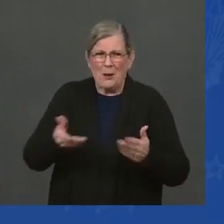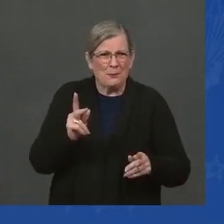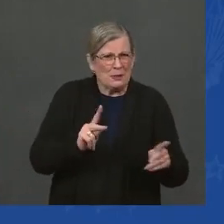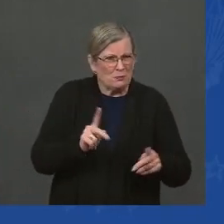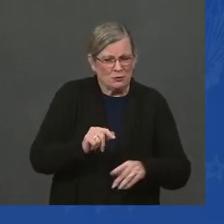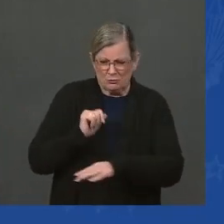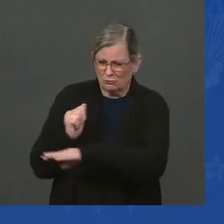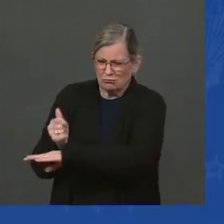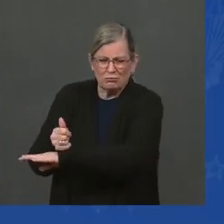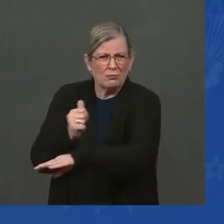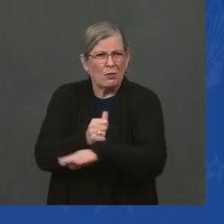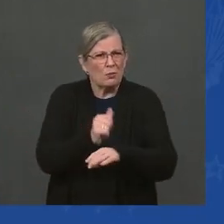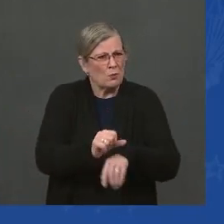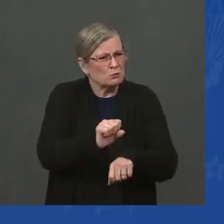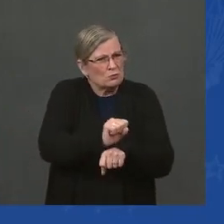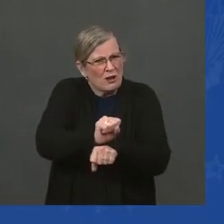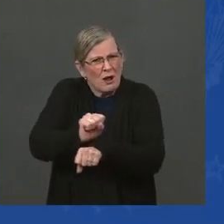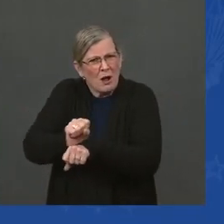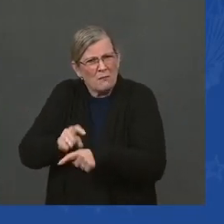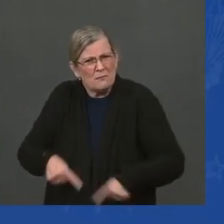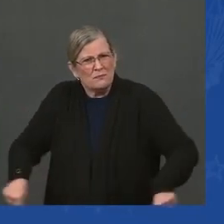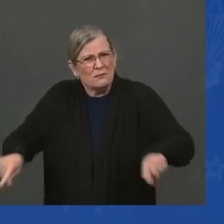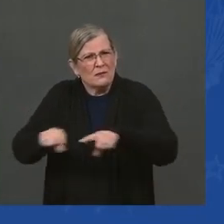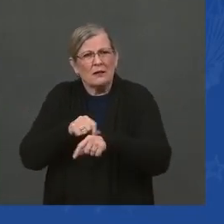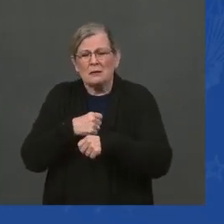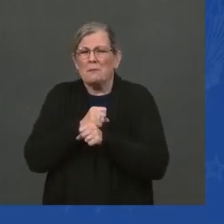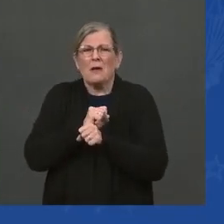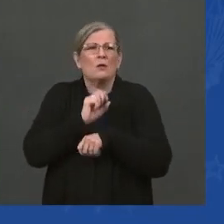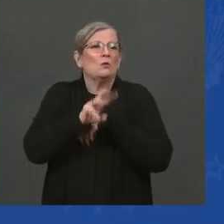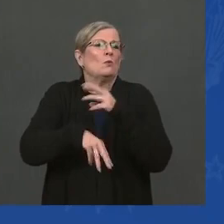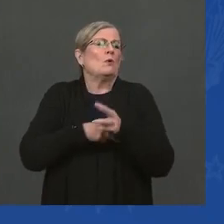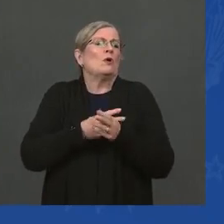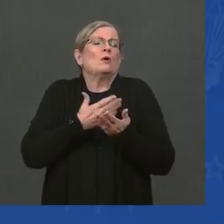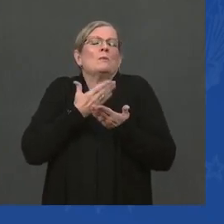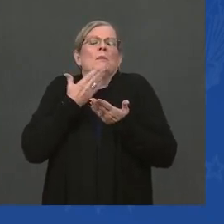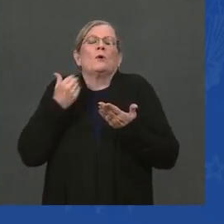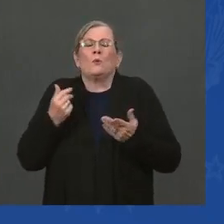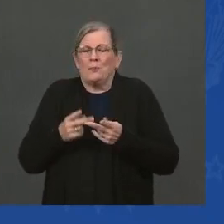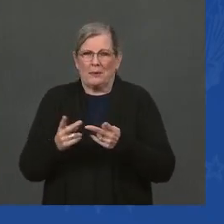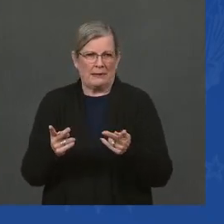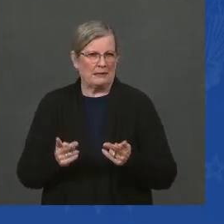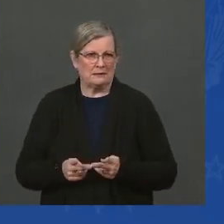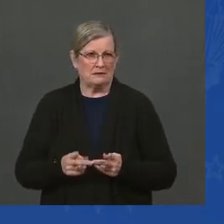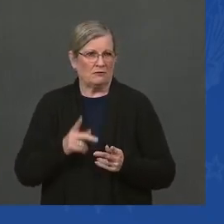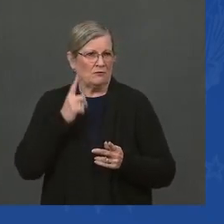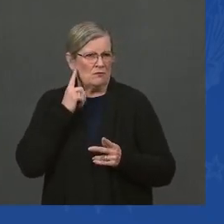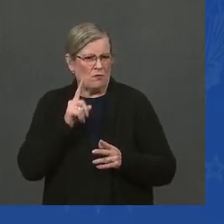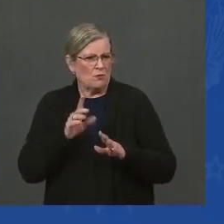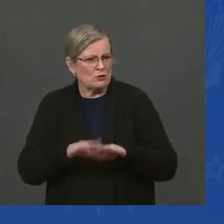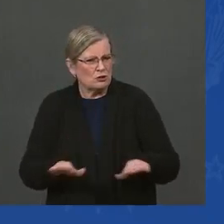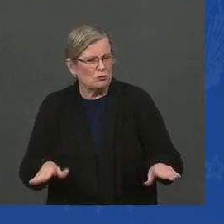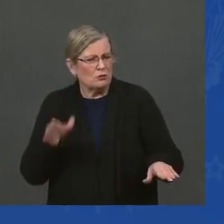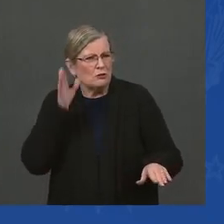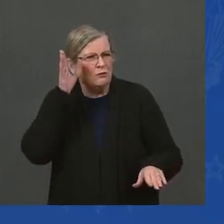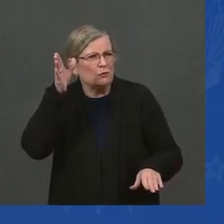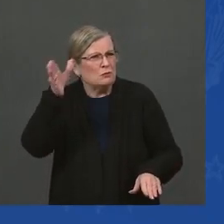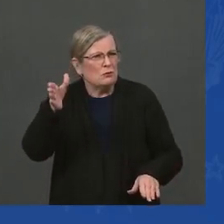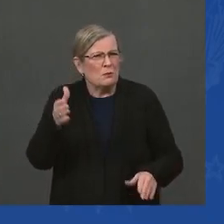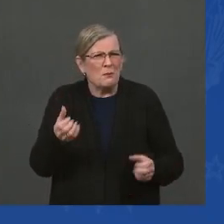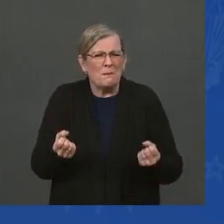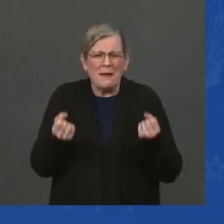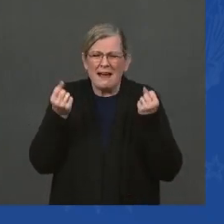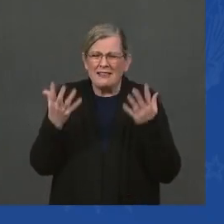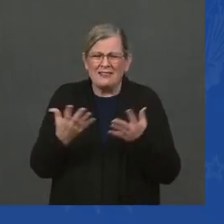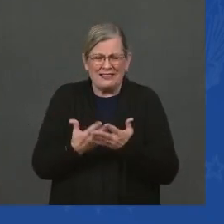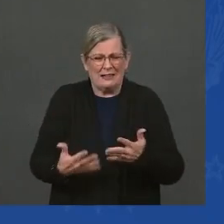to look to the future in a way that they can't now. And so there's so many other things that have happened today that I